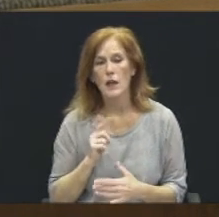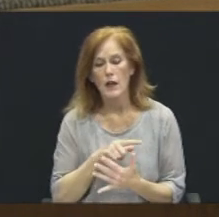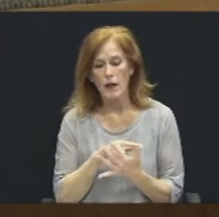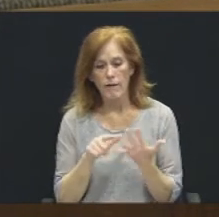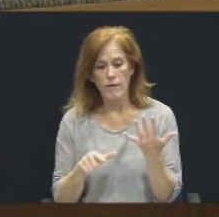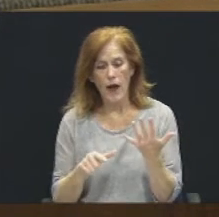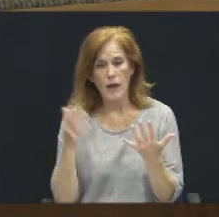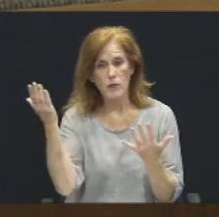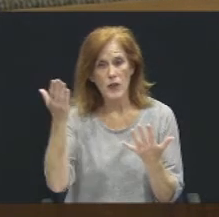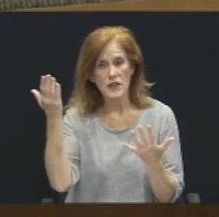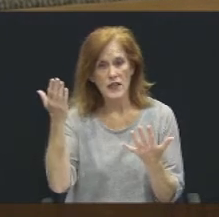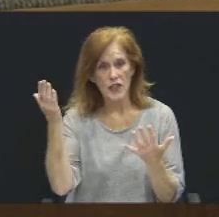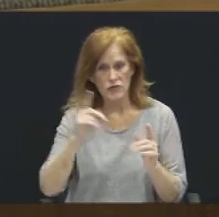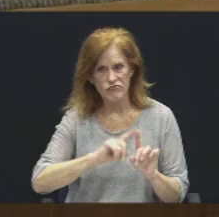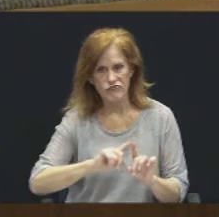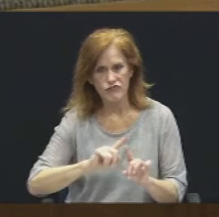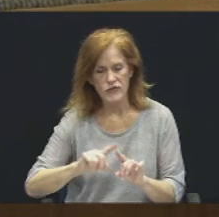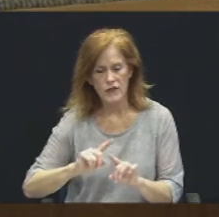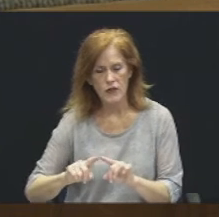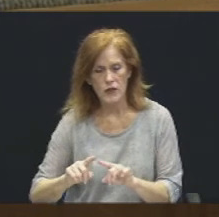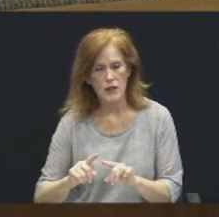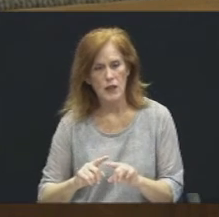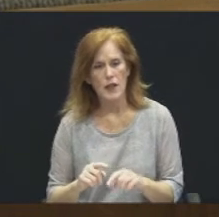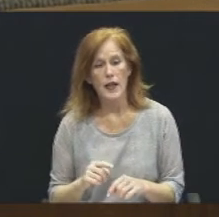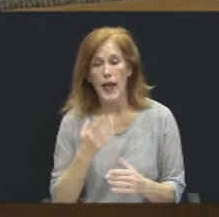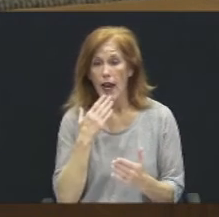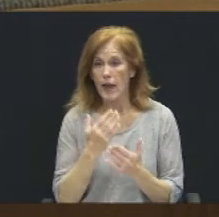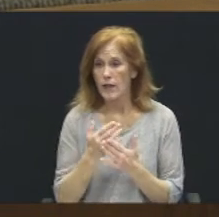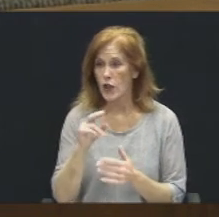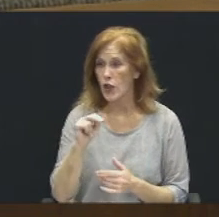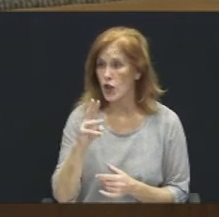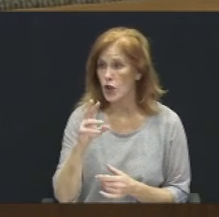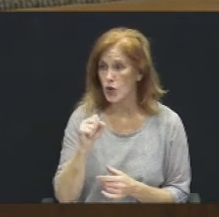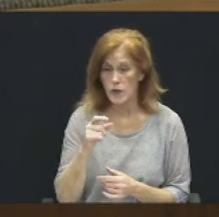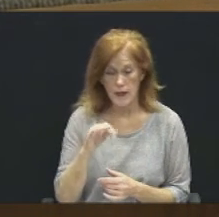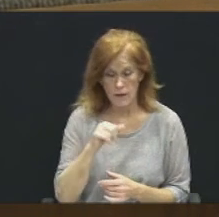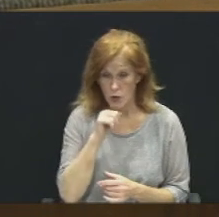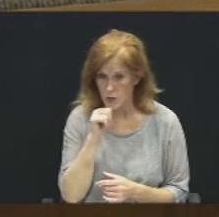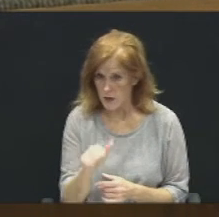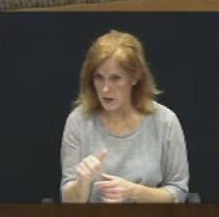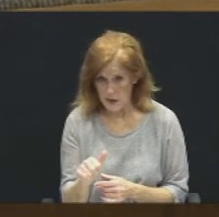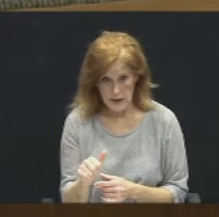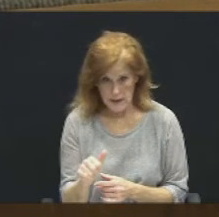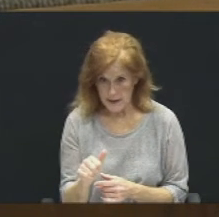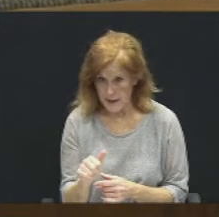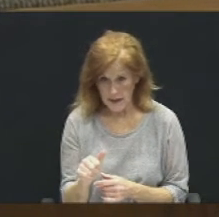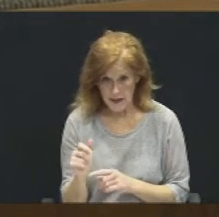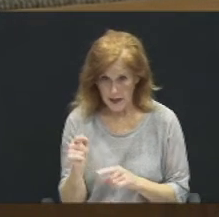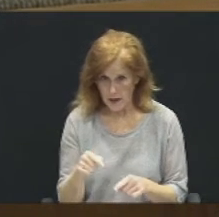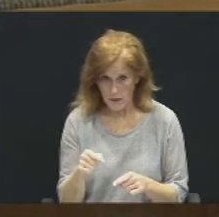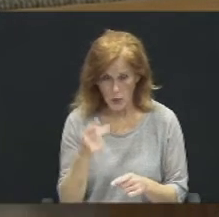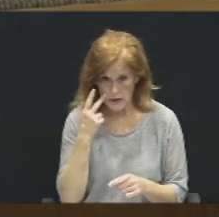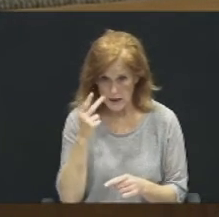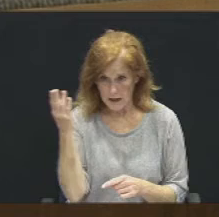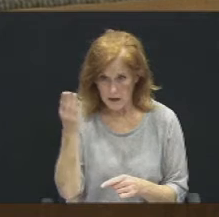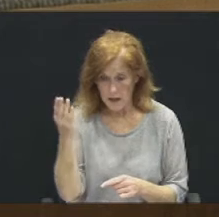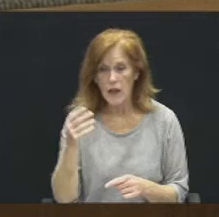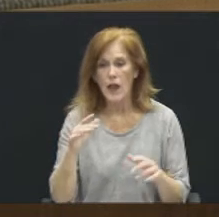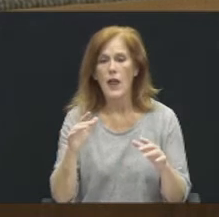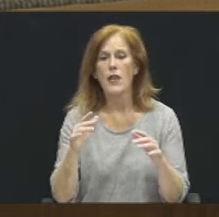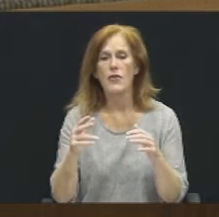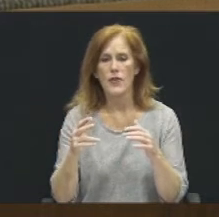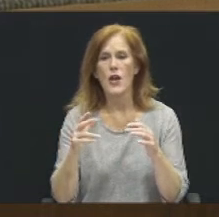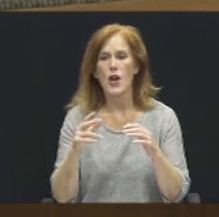different presentations. And the good news is if you didn't attend any of those presentations, they're being